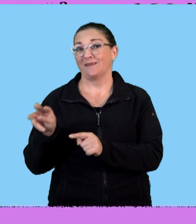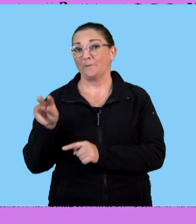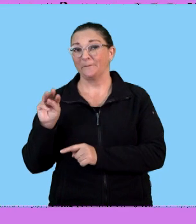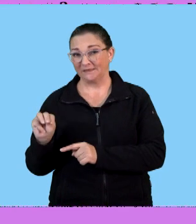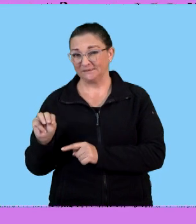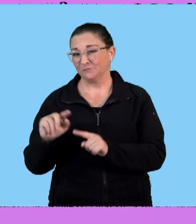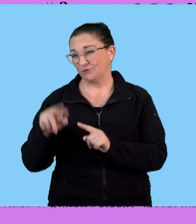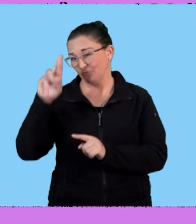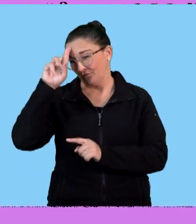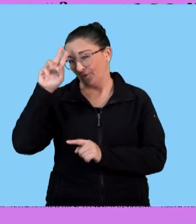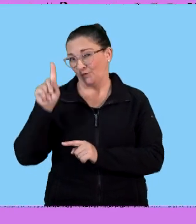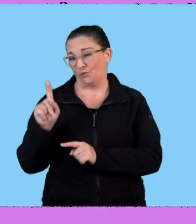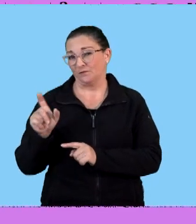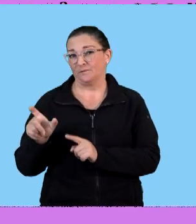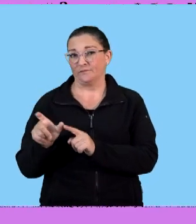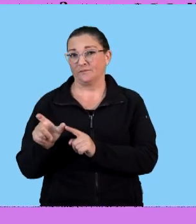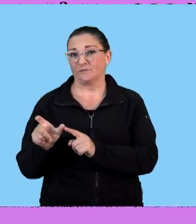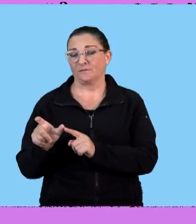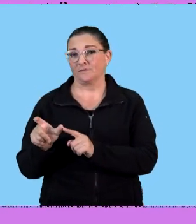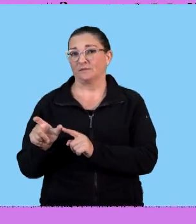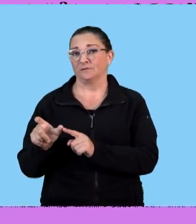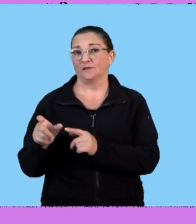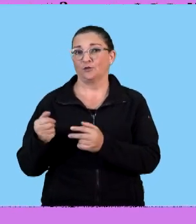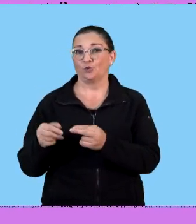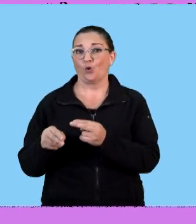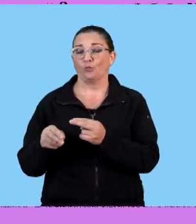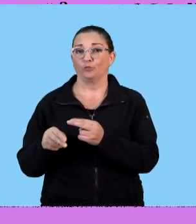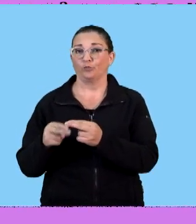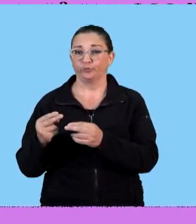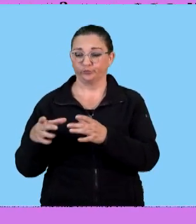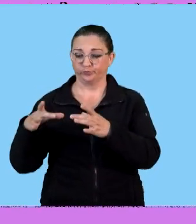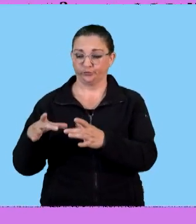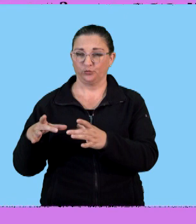meters. But remember what we've said. What about the swimming pool?